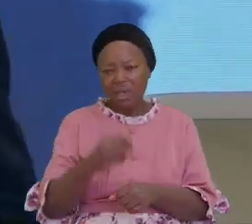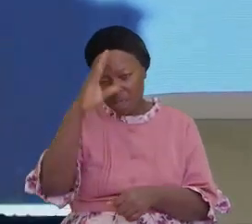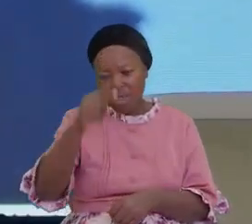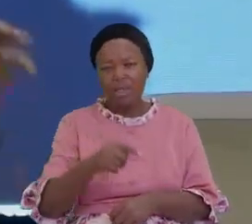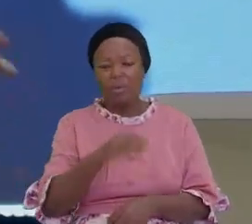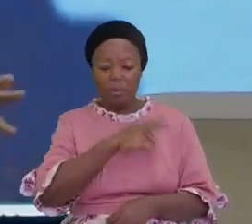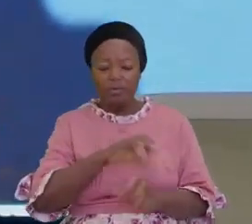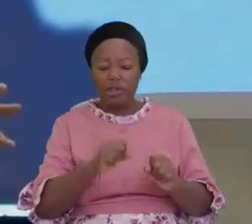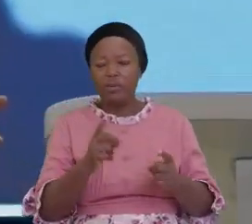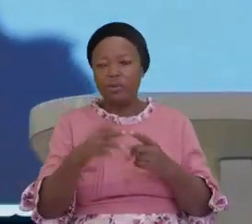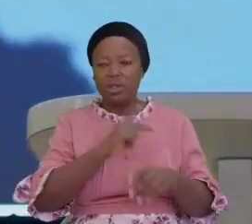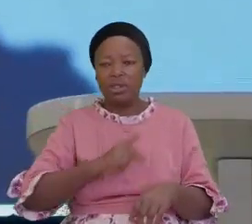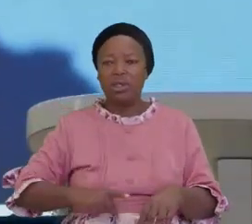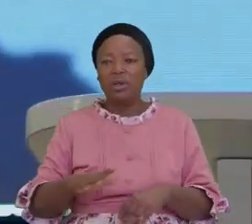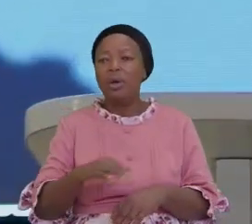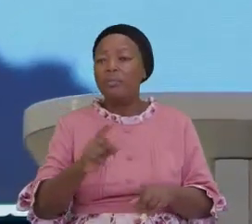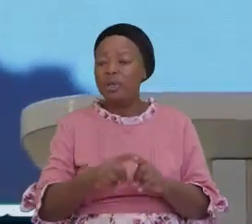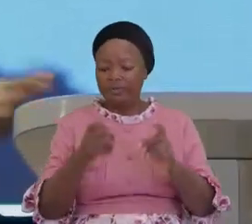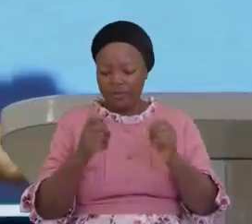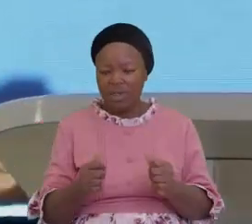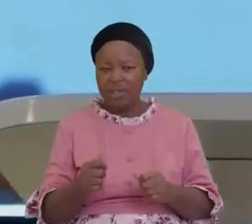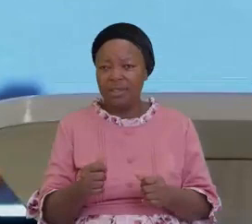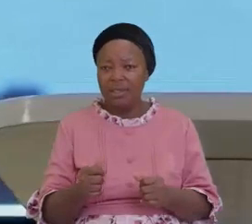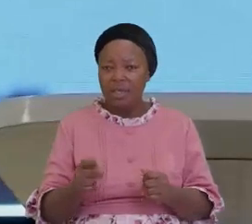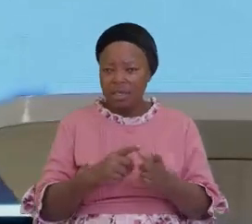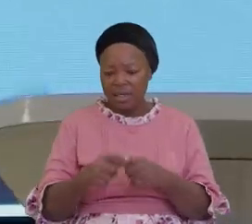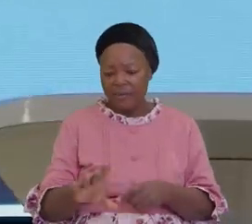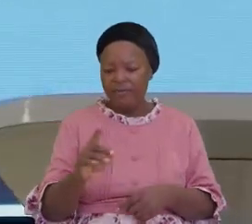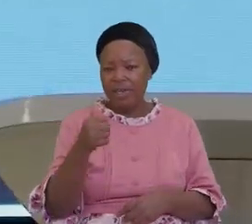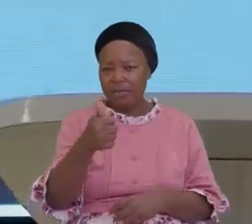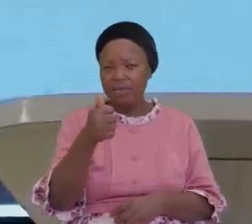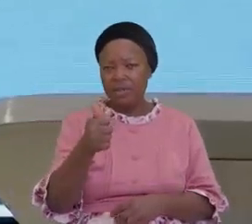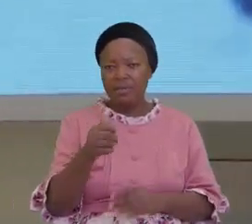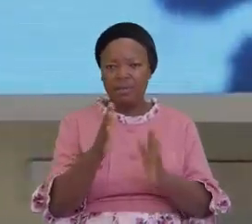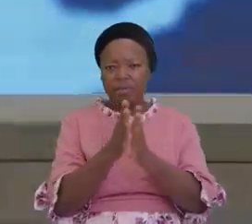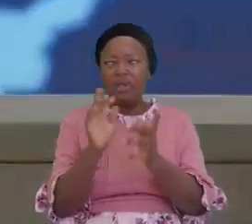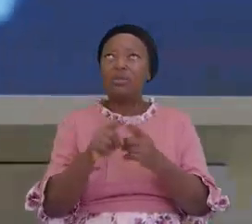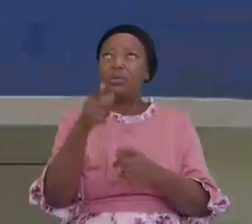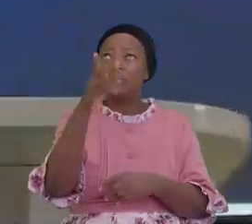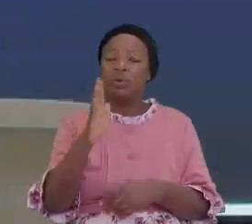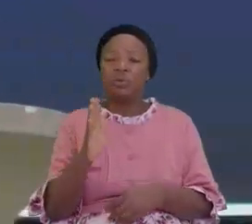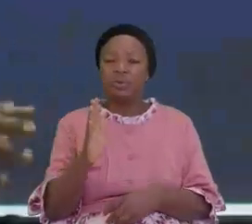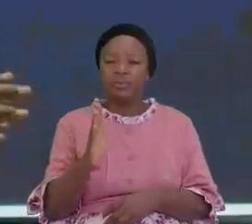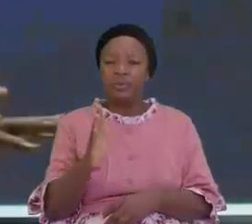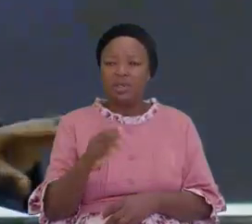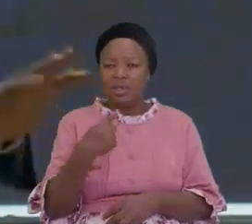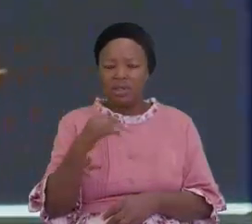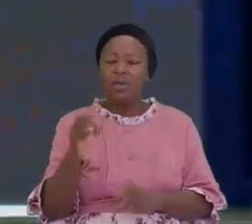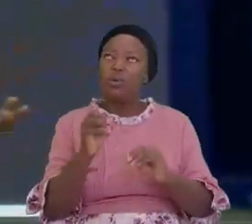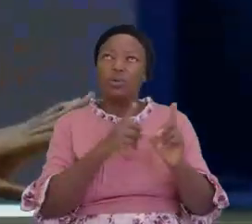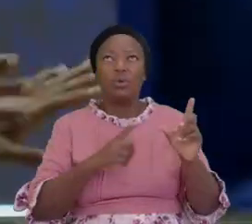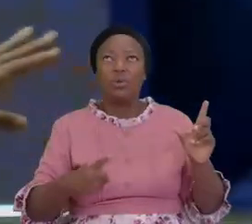And so all of a sudden, I found myself praying to God, saying, oh Lord,